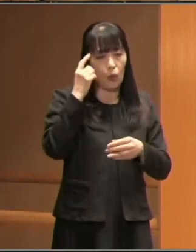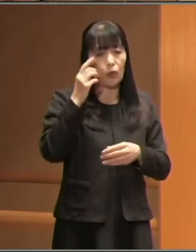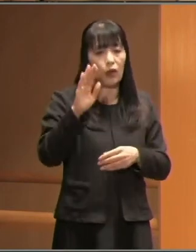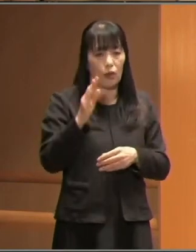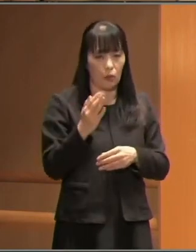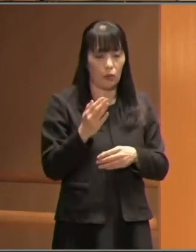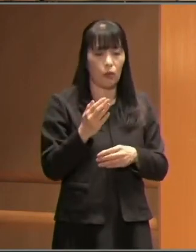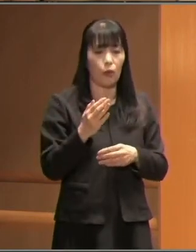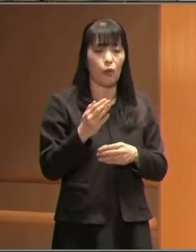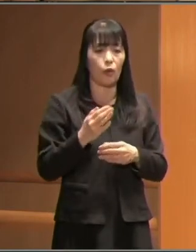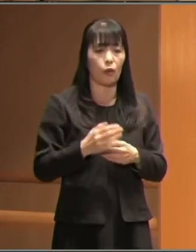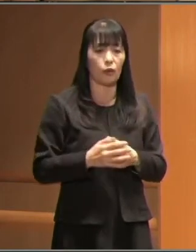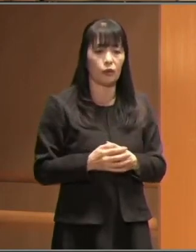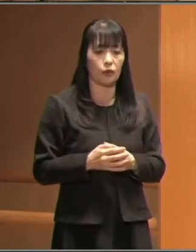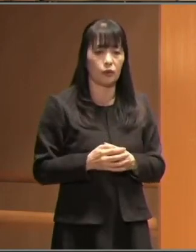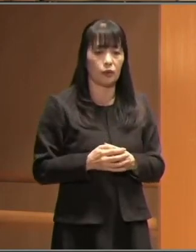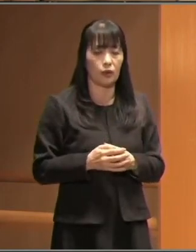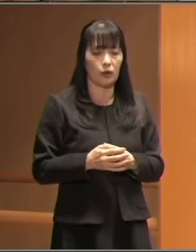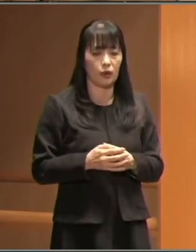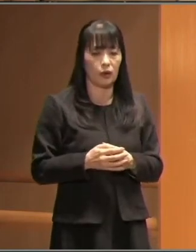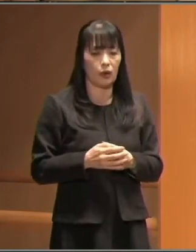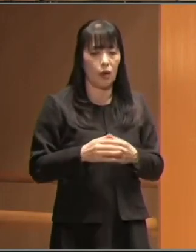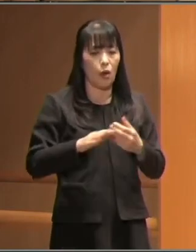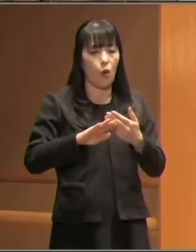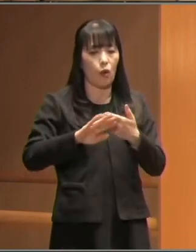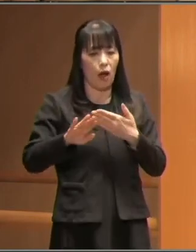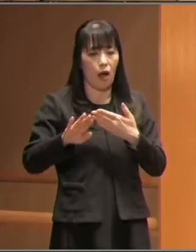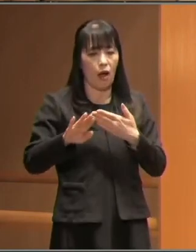they found out that